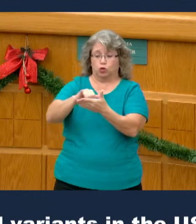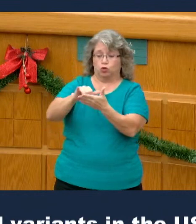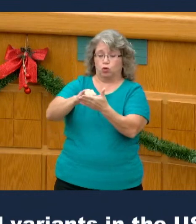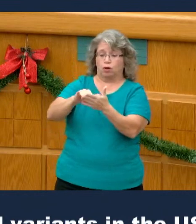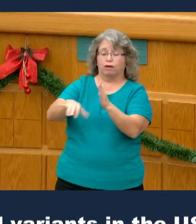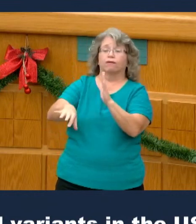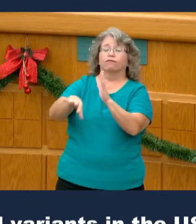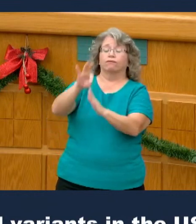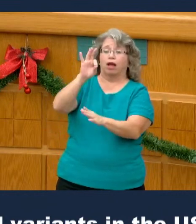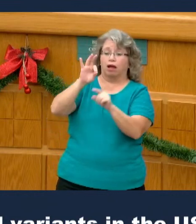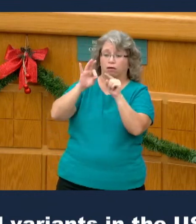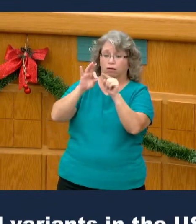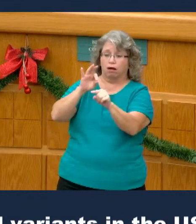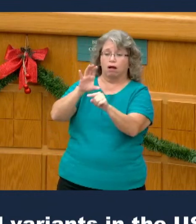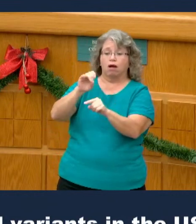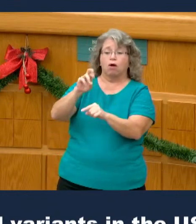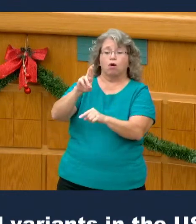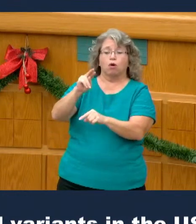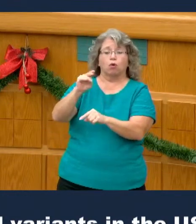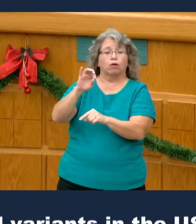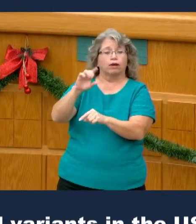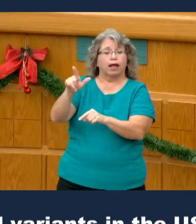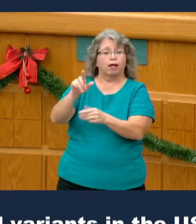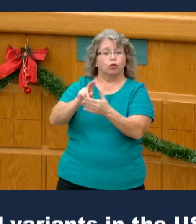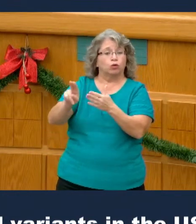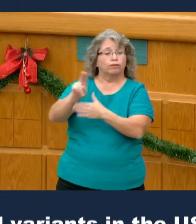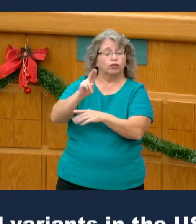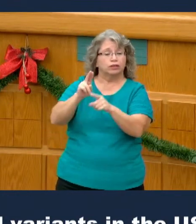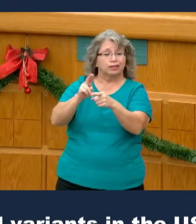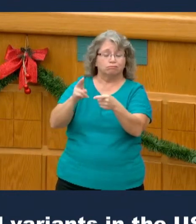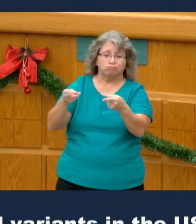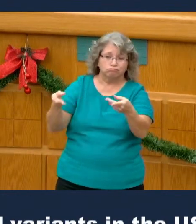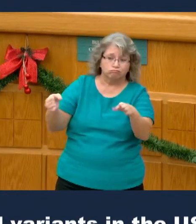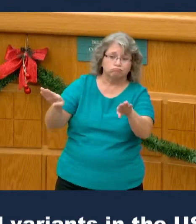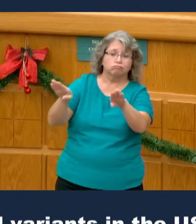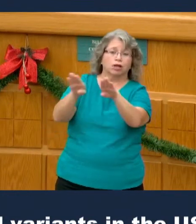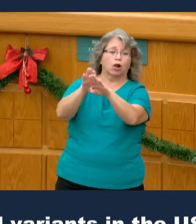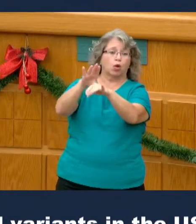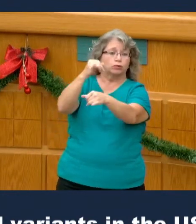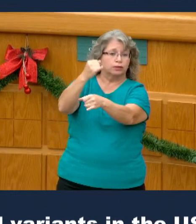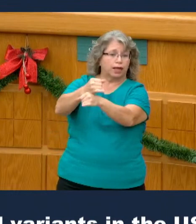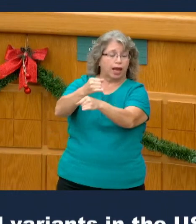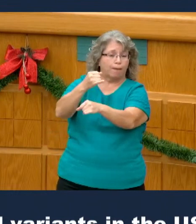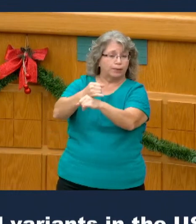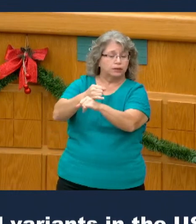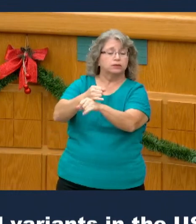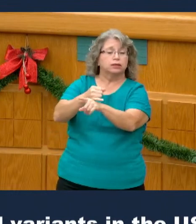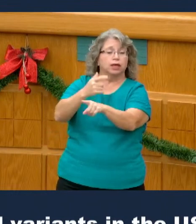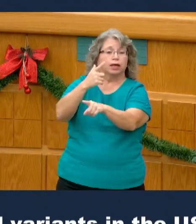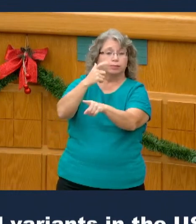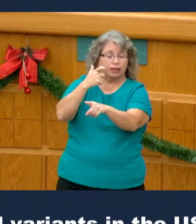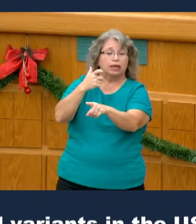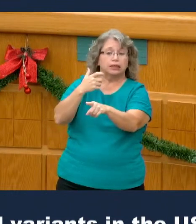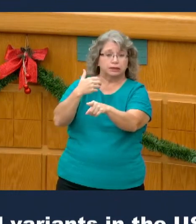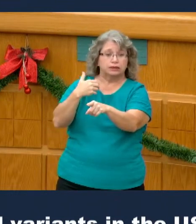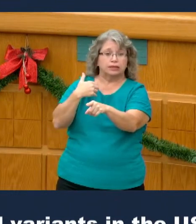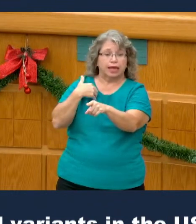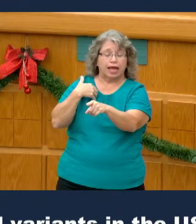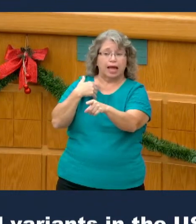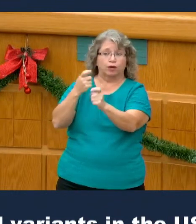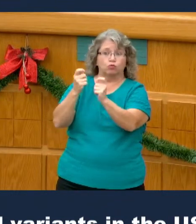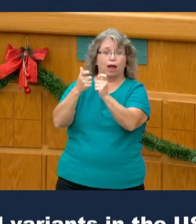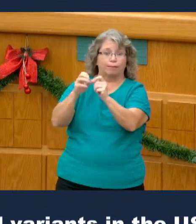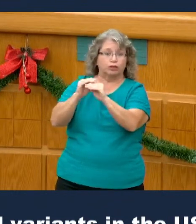University, they stopped students from coming to school. They shut down the university, due to rapid spread of coronavirus in the area.